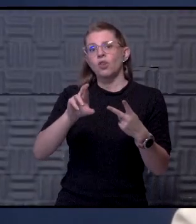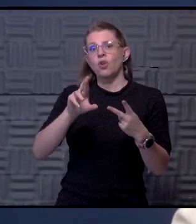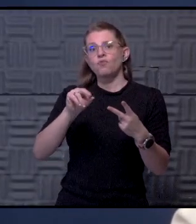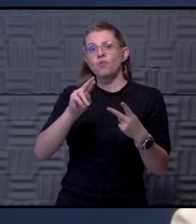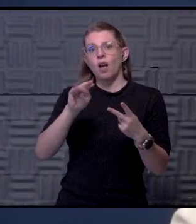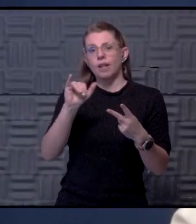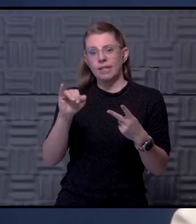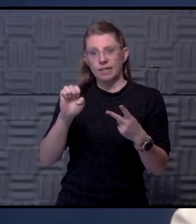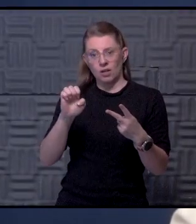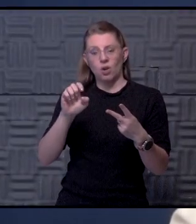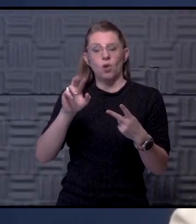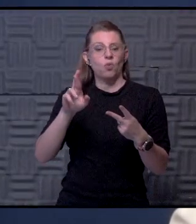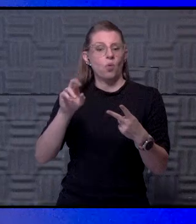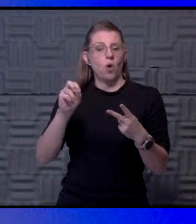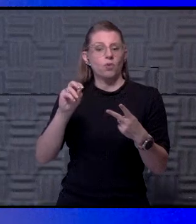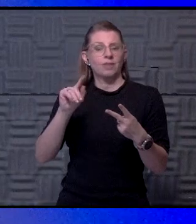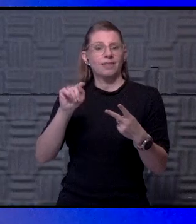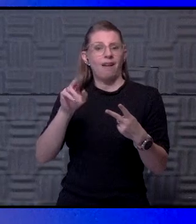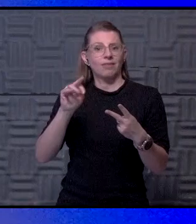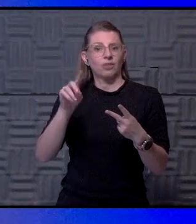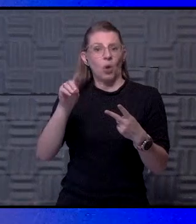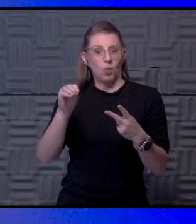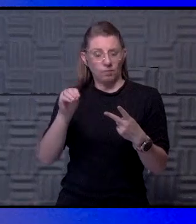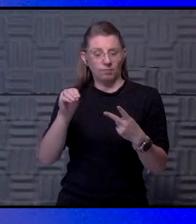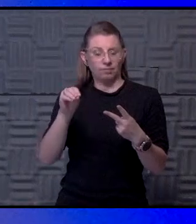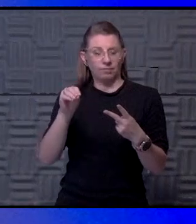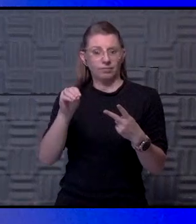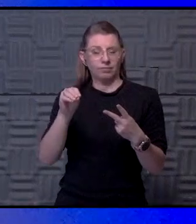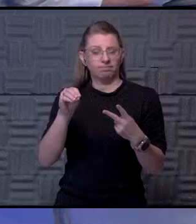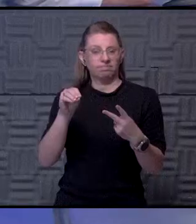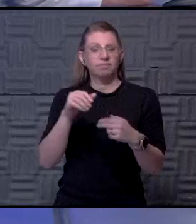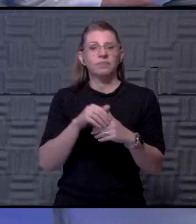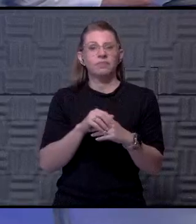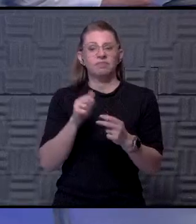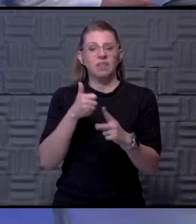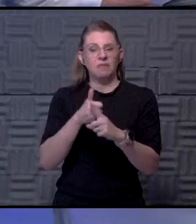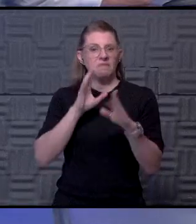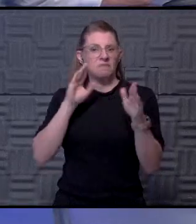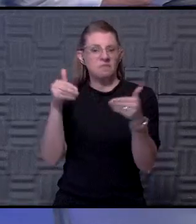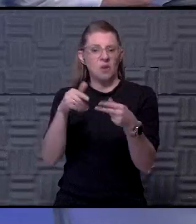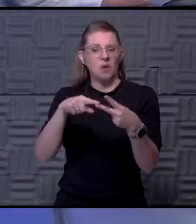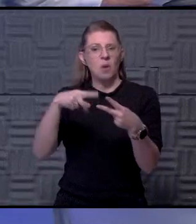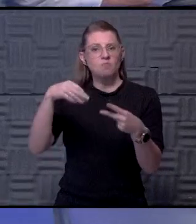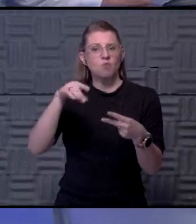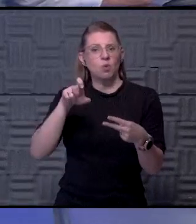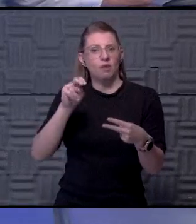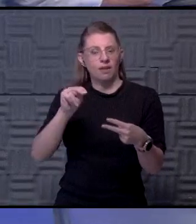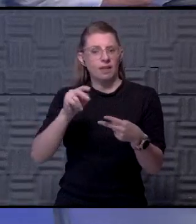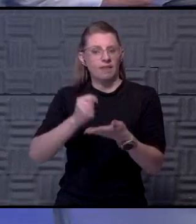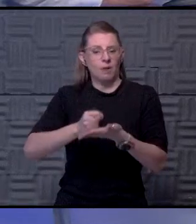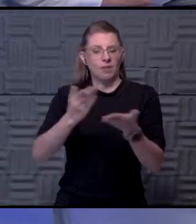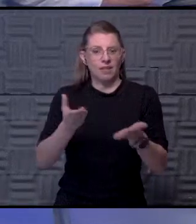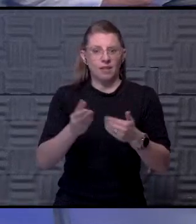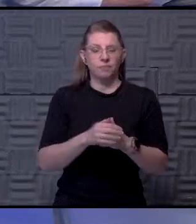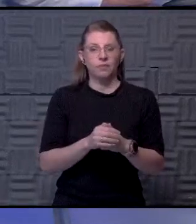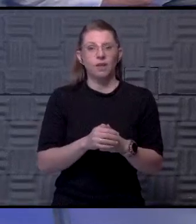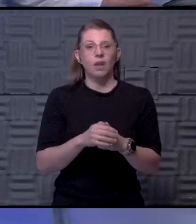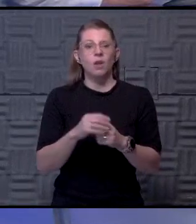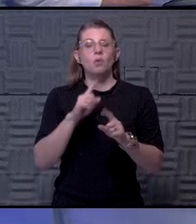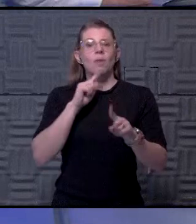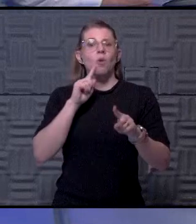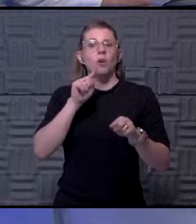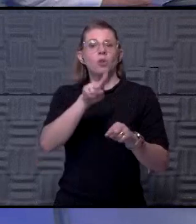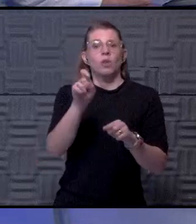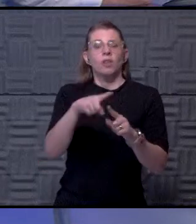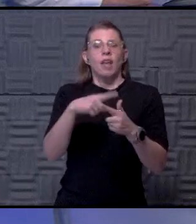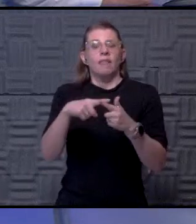Medical Director of Proton Therapy Center here on the campus. We're going to talk a little bit with these 2 great folks, and then we're going to take some reporter questions, and then we'll jump back